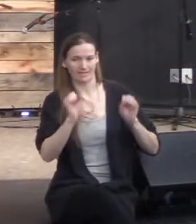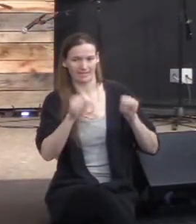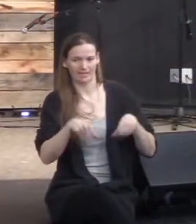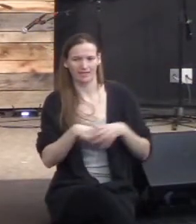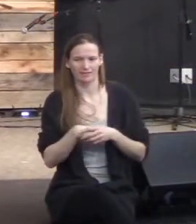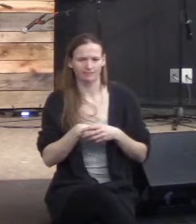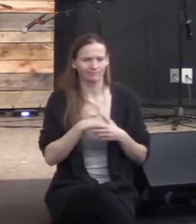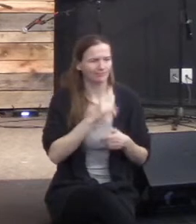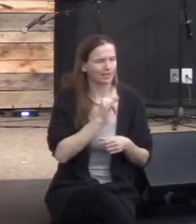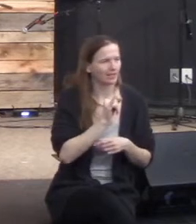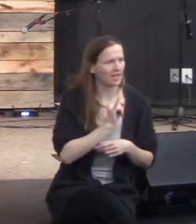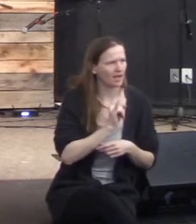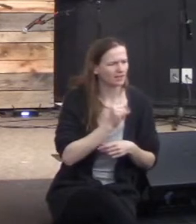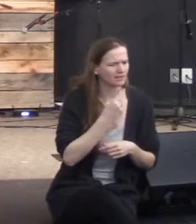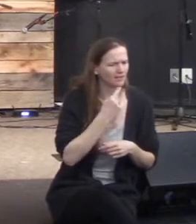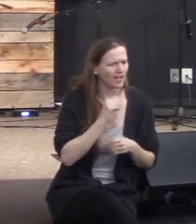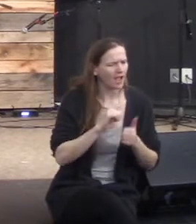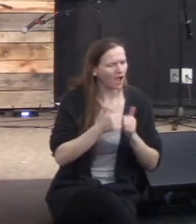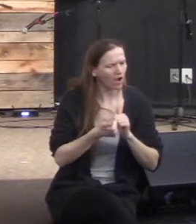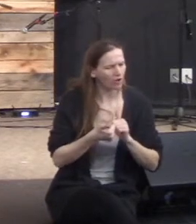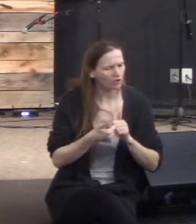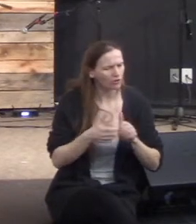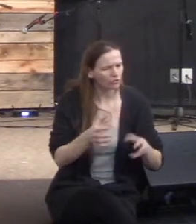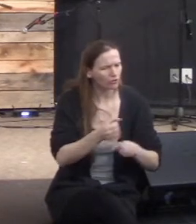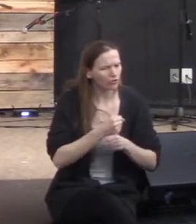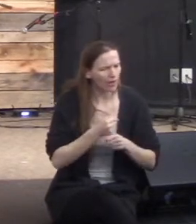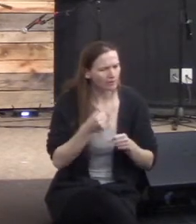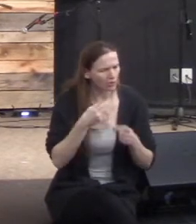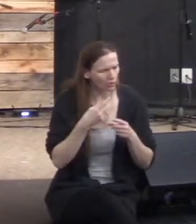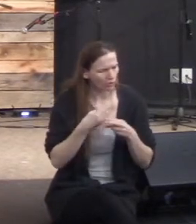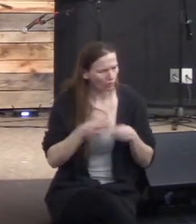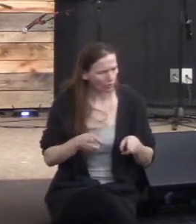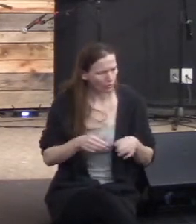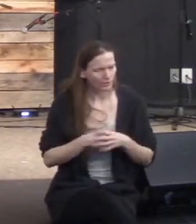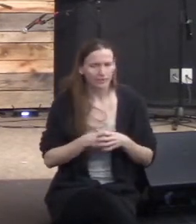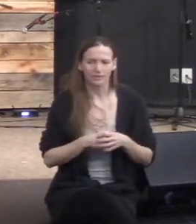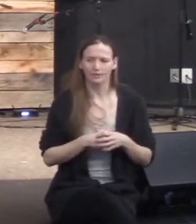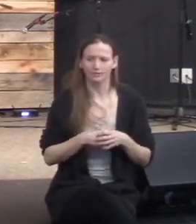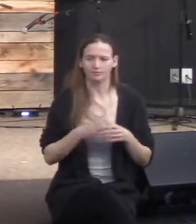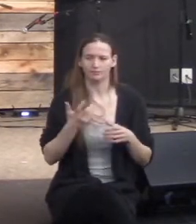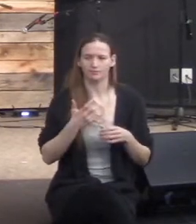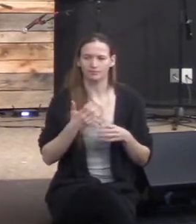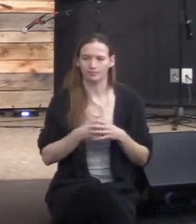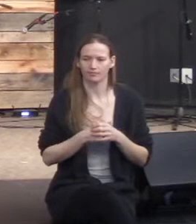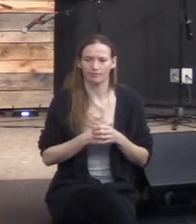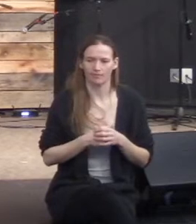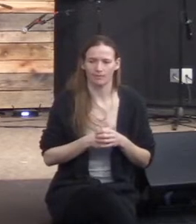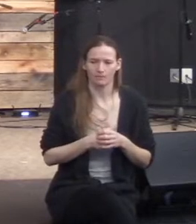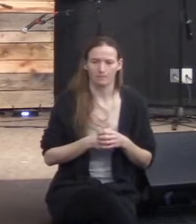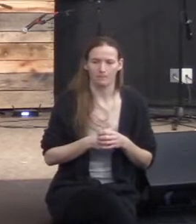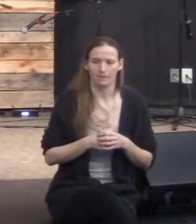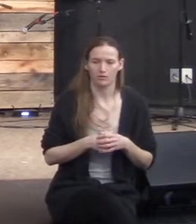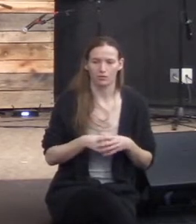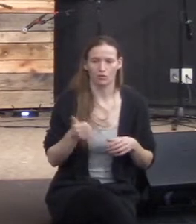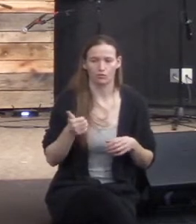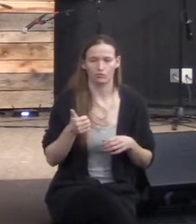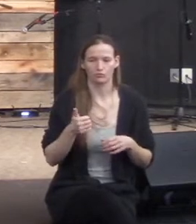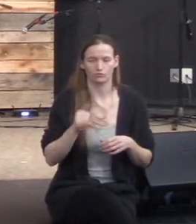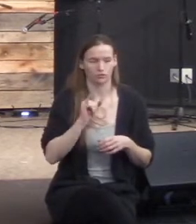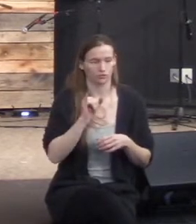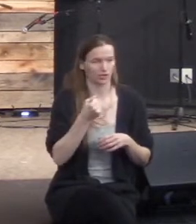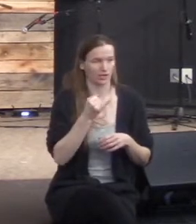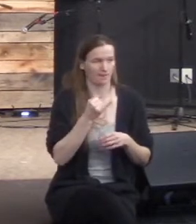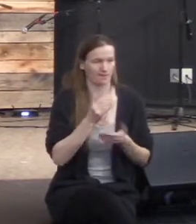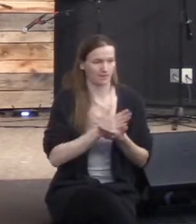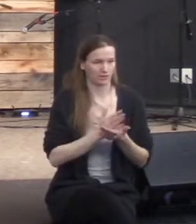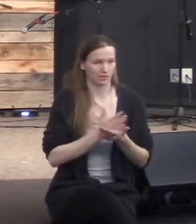Isaac's dying. Esau's a man of the earth. He is the hunter. Jacob is the cook.